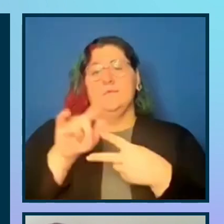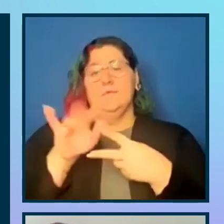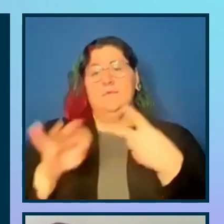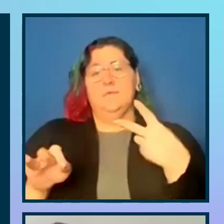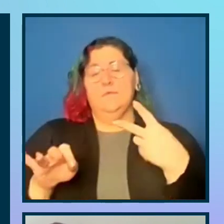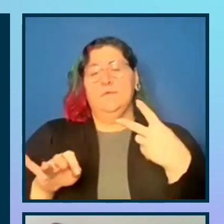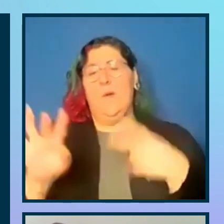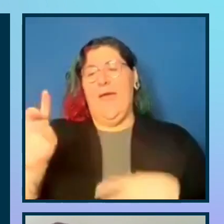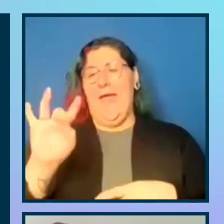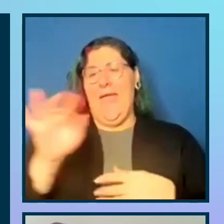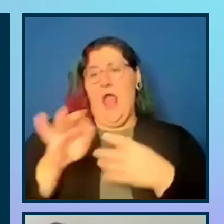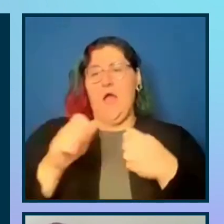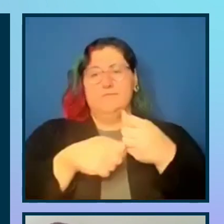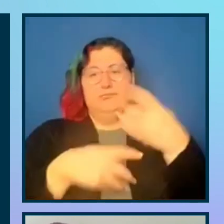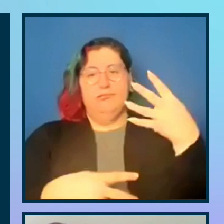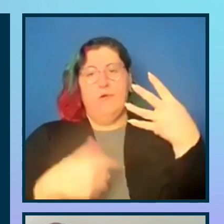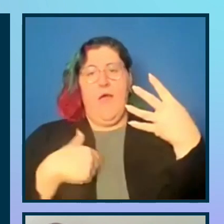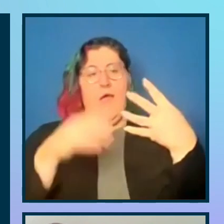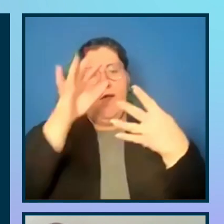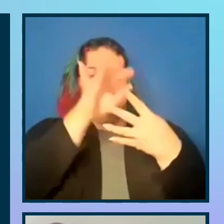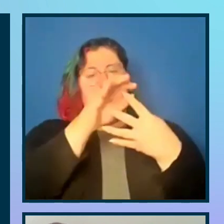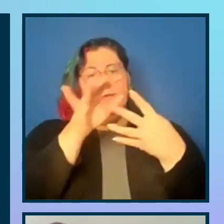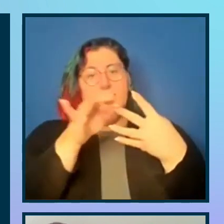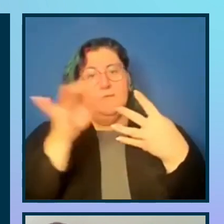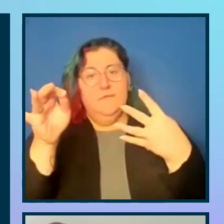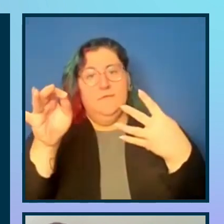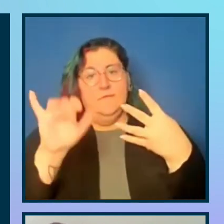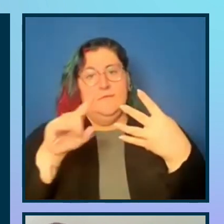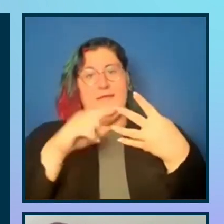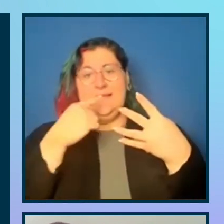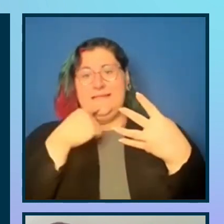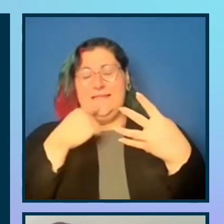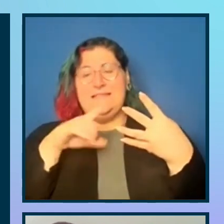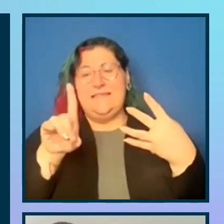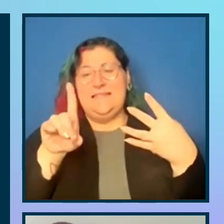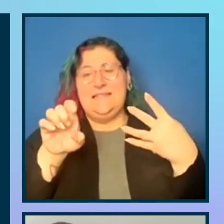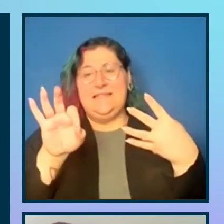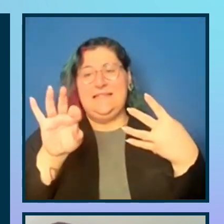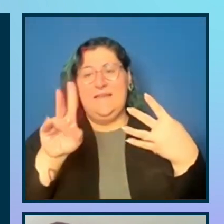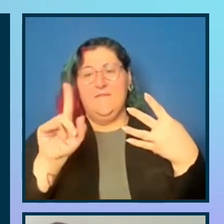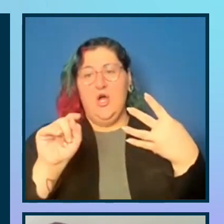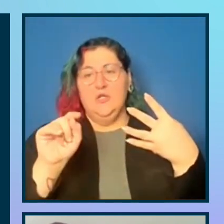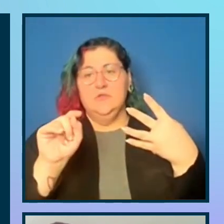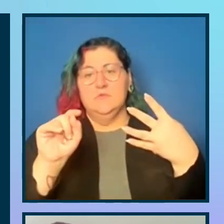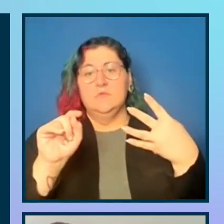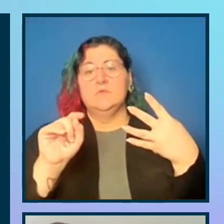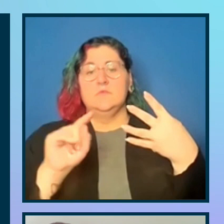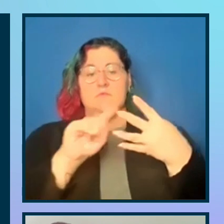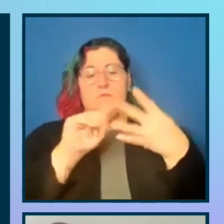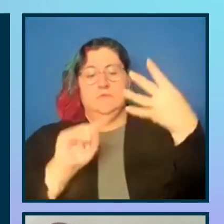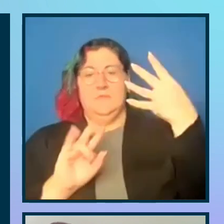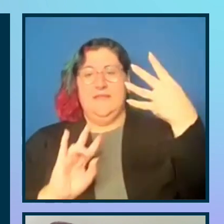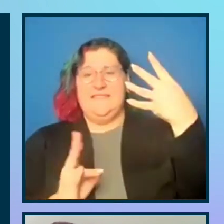have available. The second option on the slide here, you can see the text default appended, with the 7th option as well having the